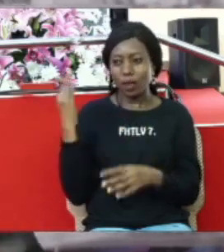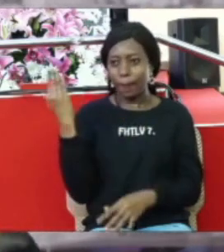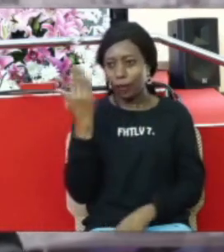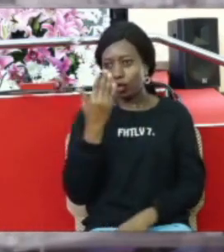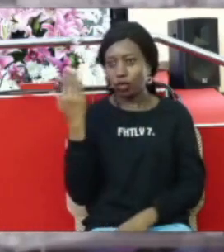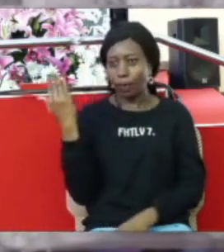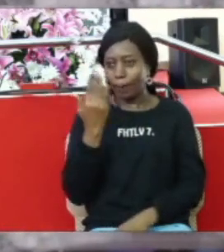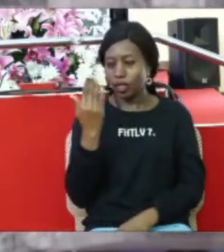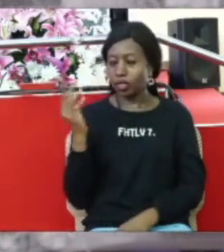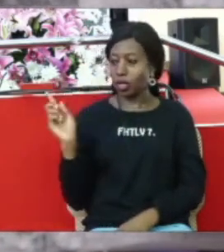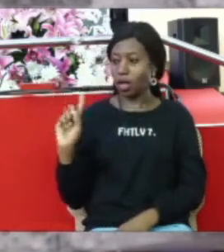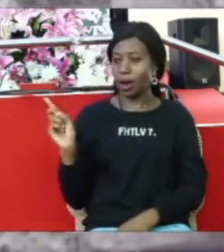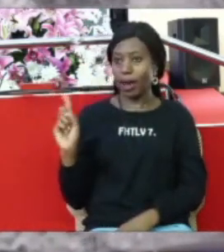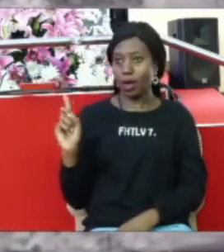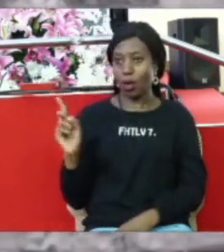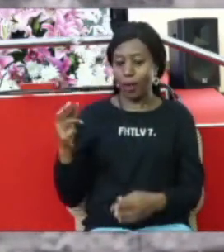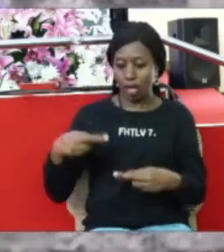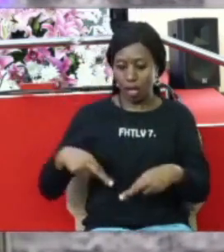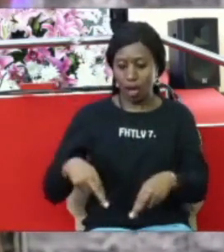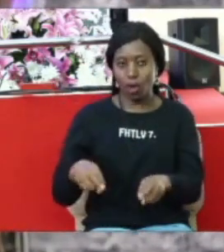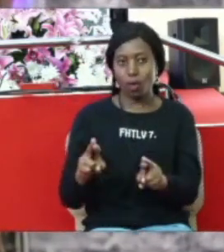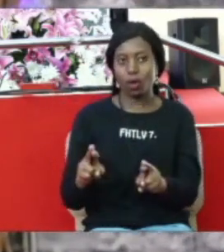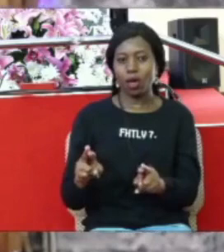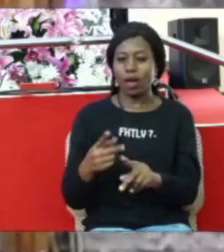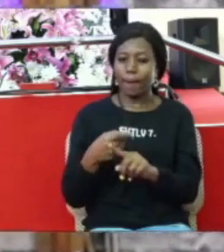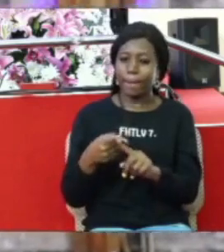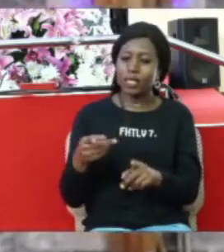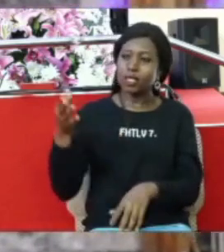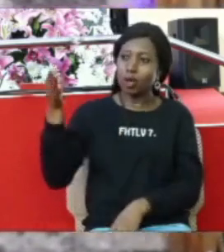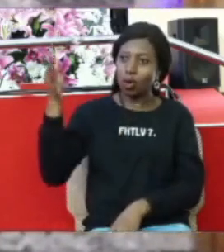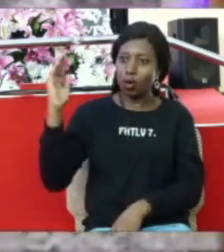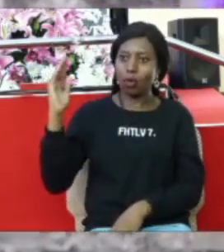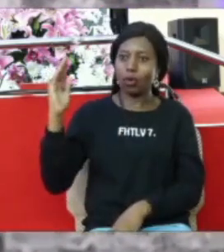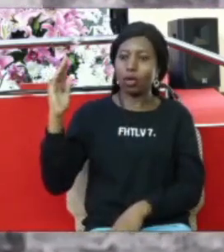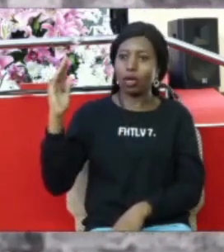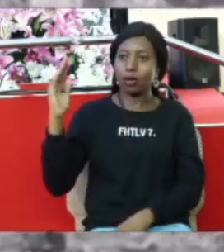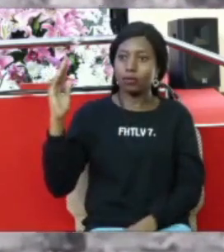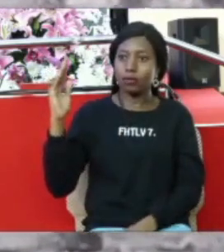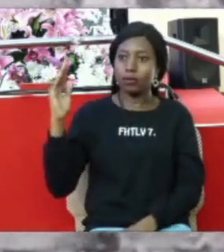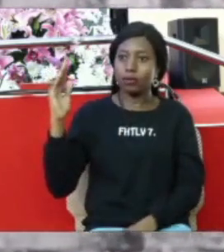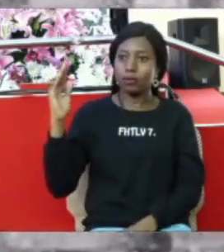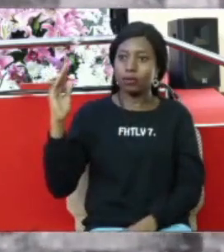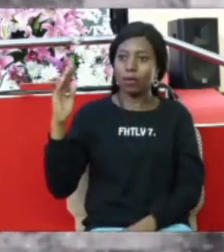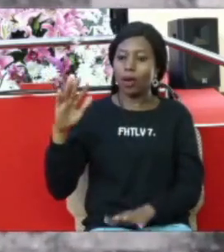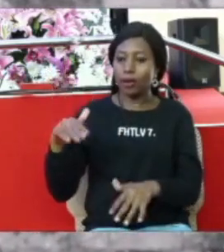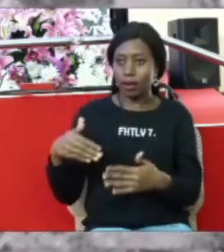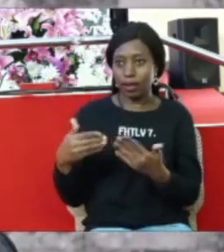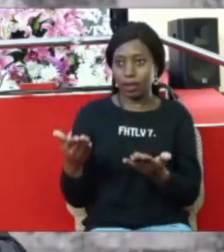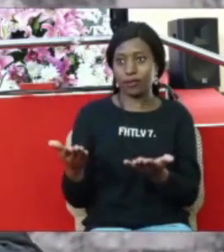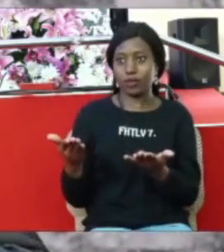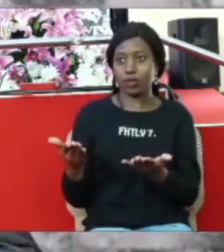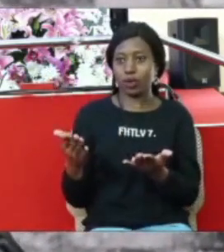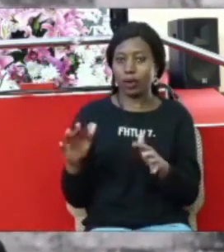God, that's why I say God is awesome. God brings me something. Where? Kuwa na